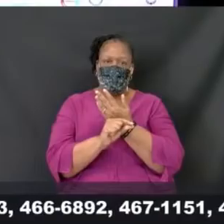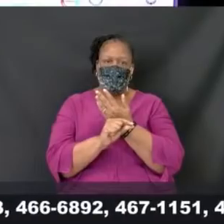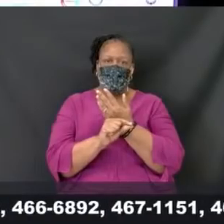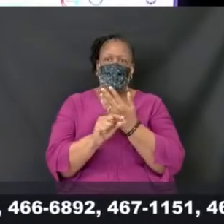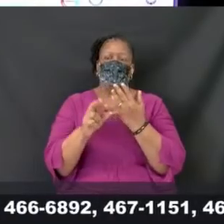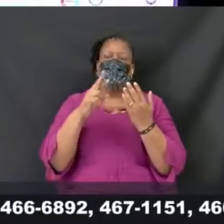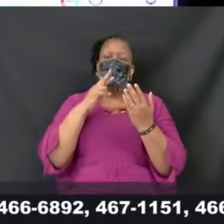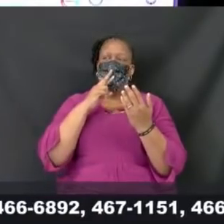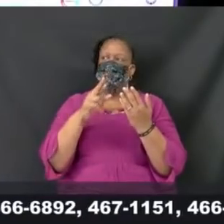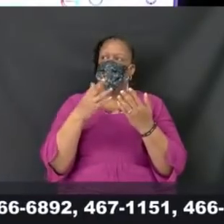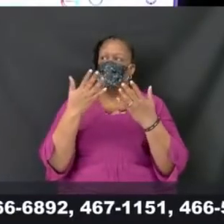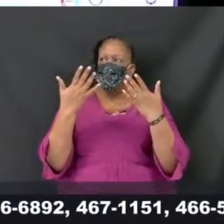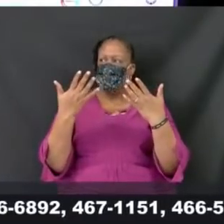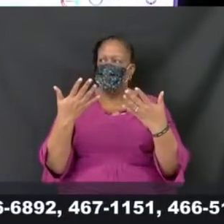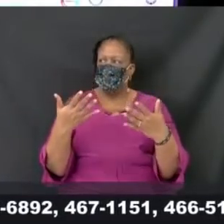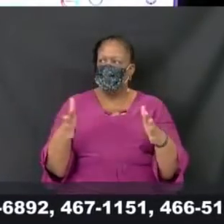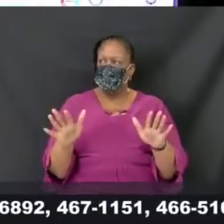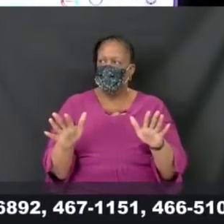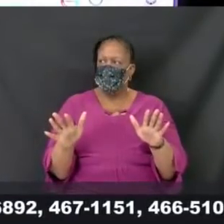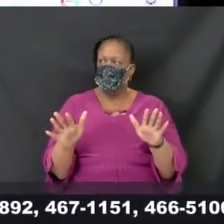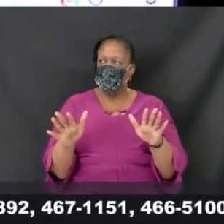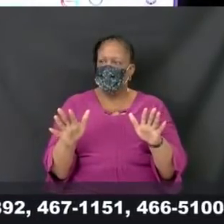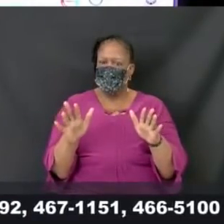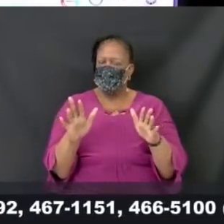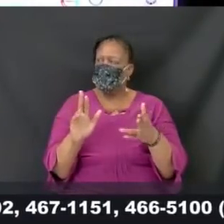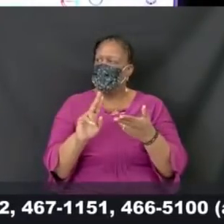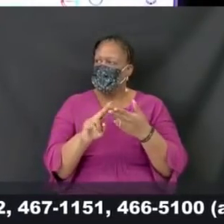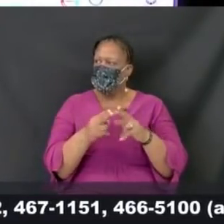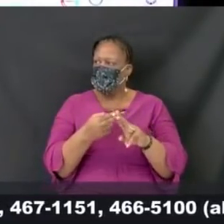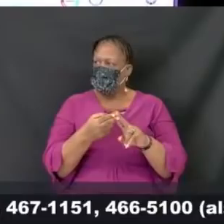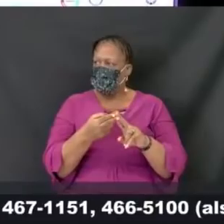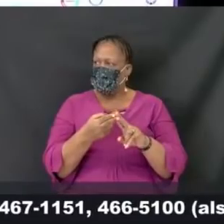This one also, if expired,